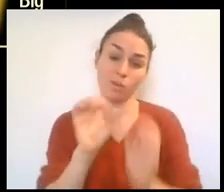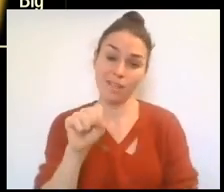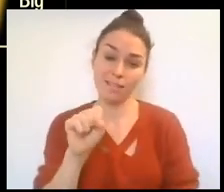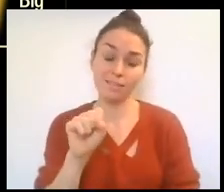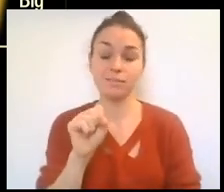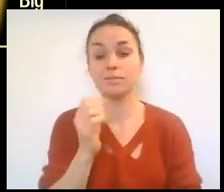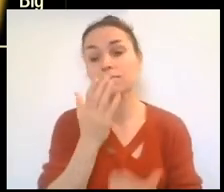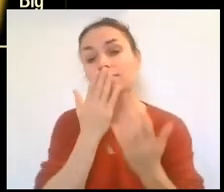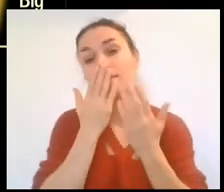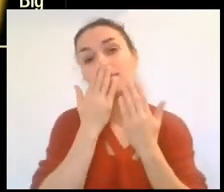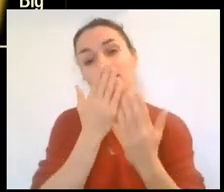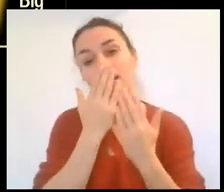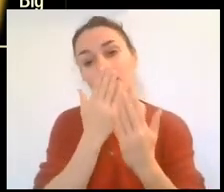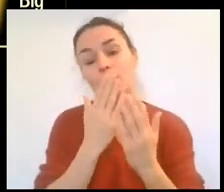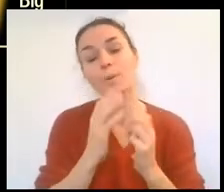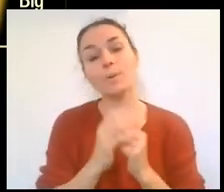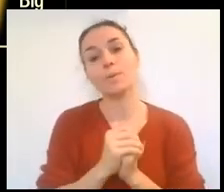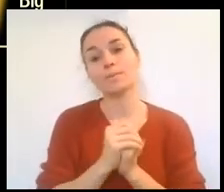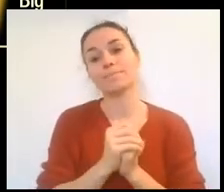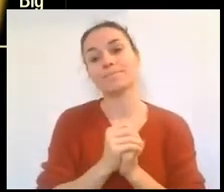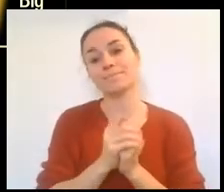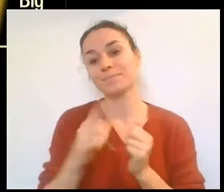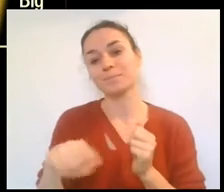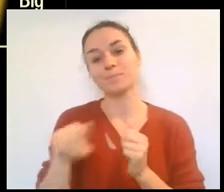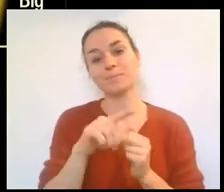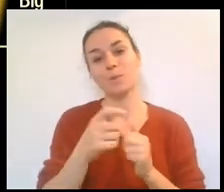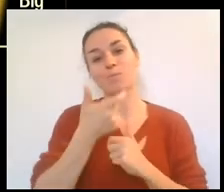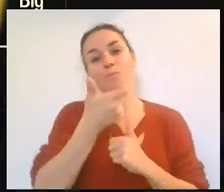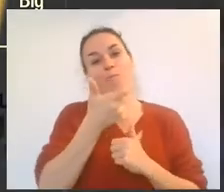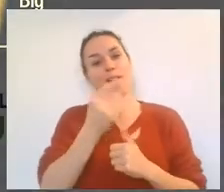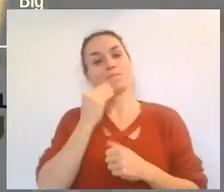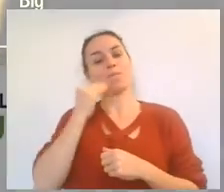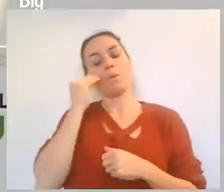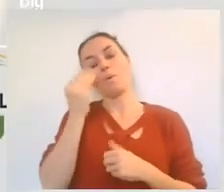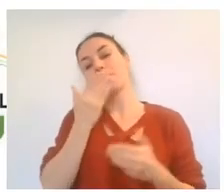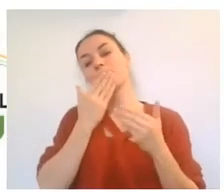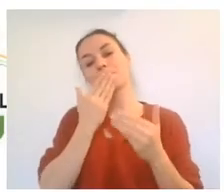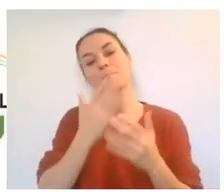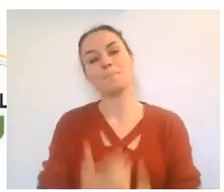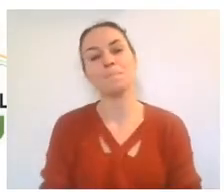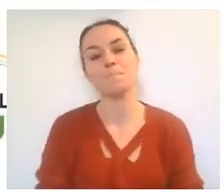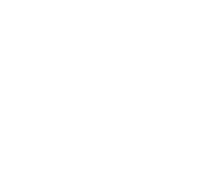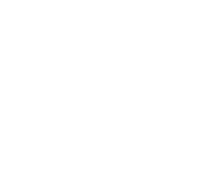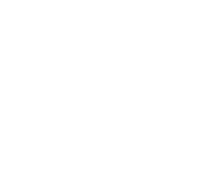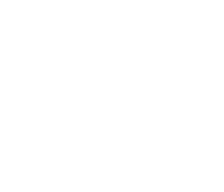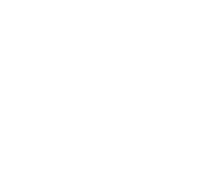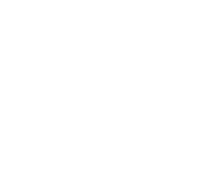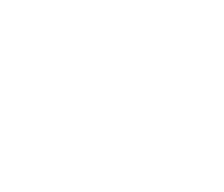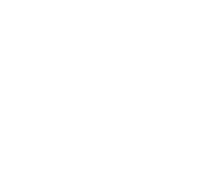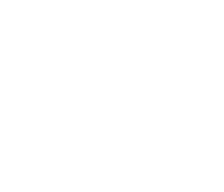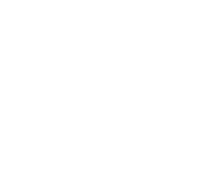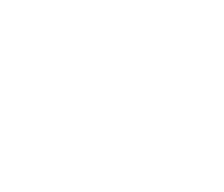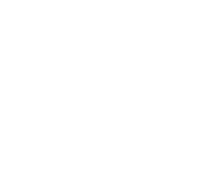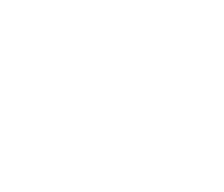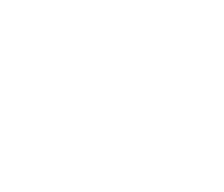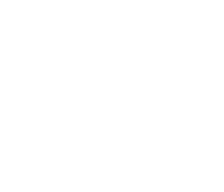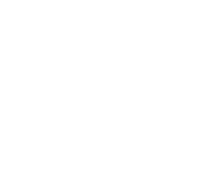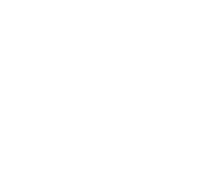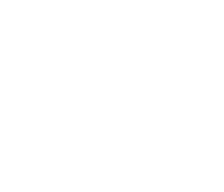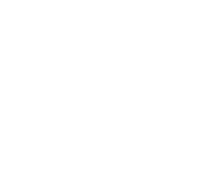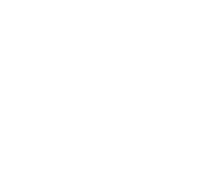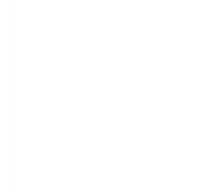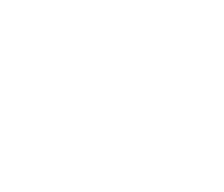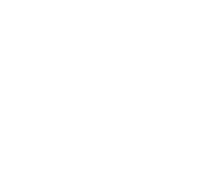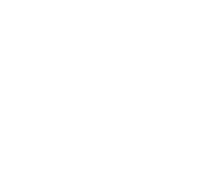been a great virtual audience. Paul, back to you. The Trudy Sundberg Lecture Series